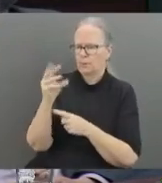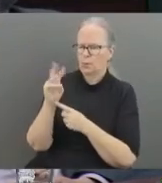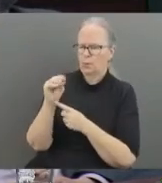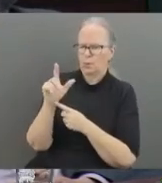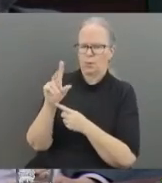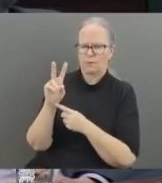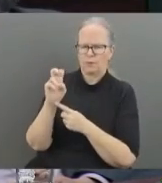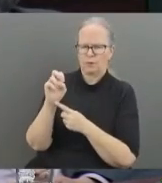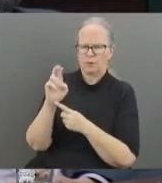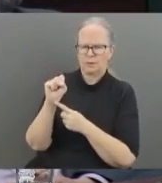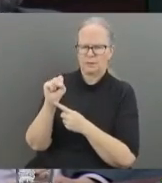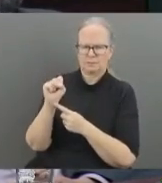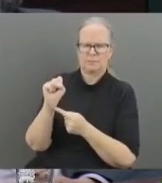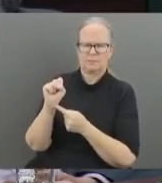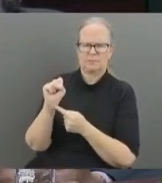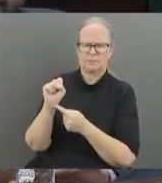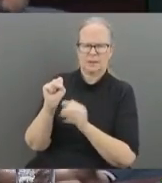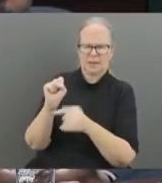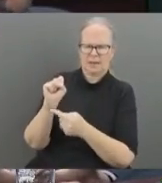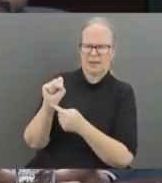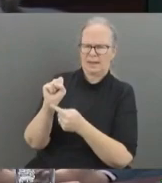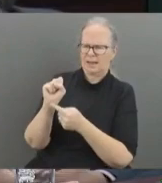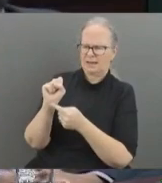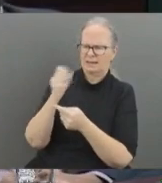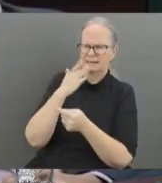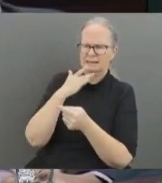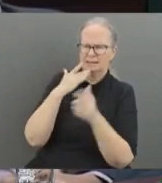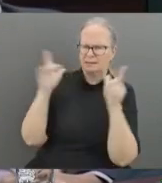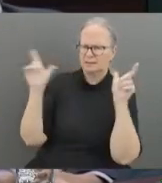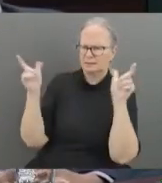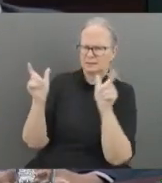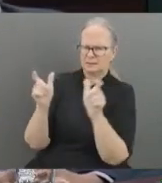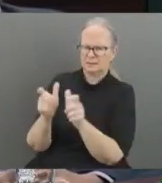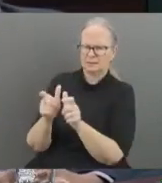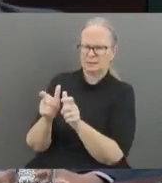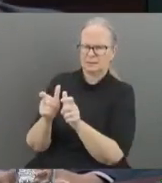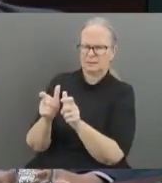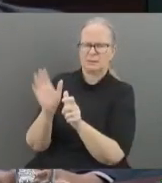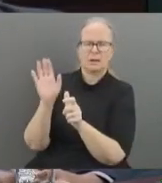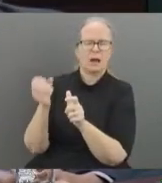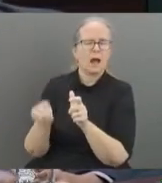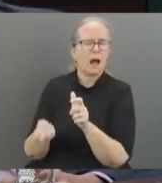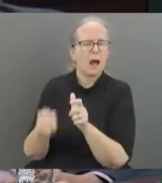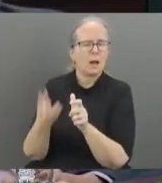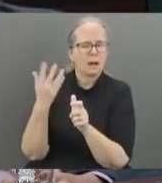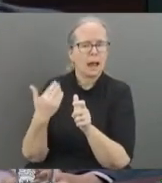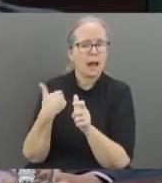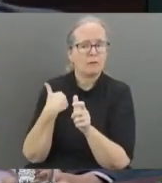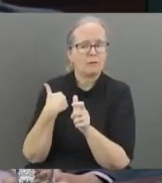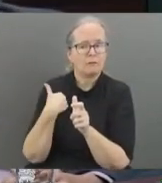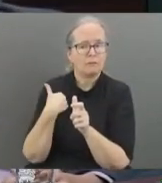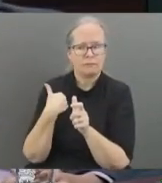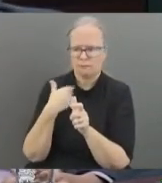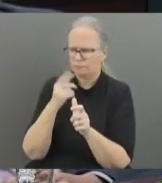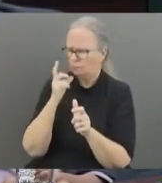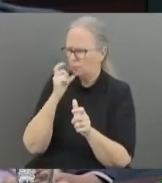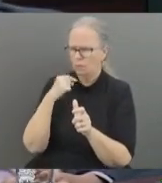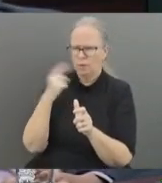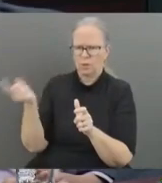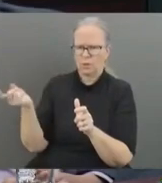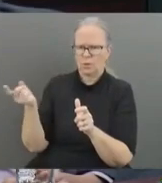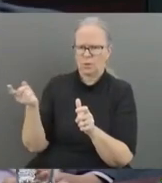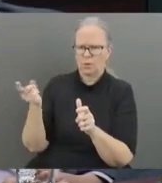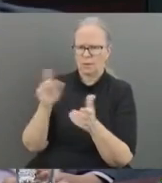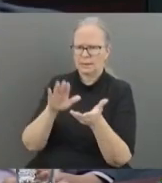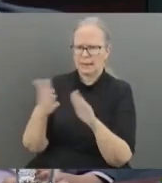share about how many live wolverines there are. This approach to estimating population isn't like any I, as a wildlife biologist, have ever heard